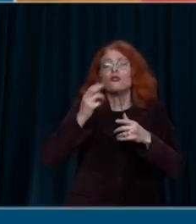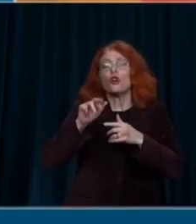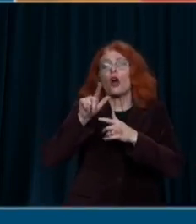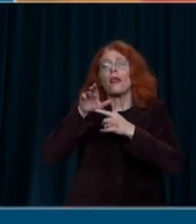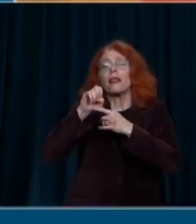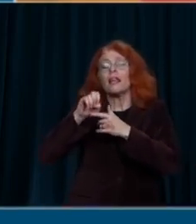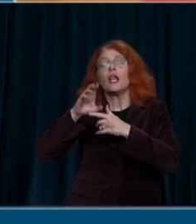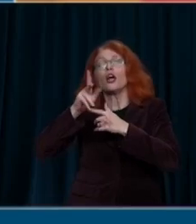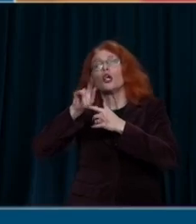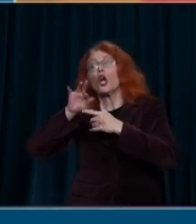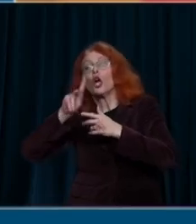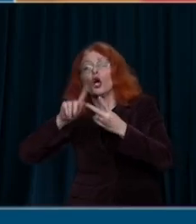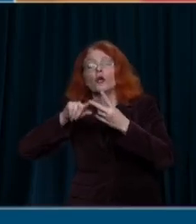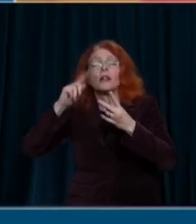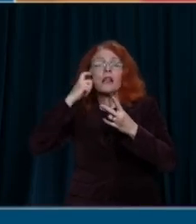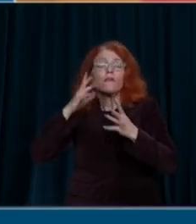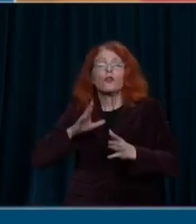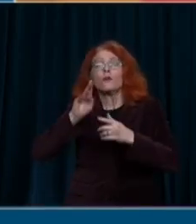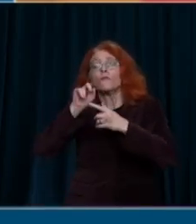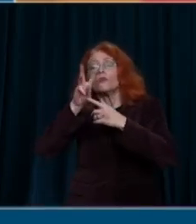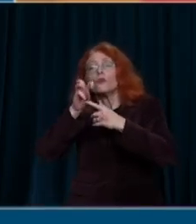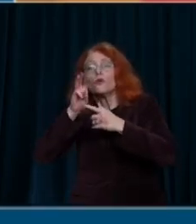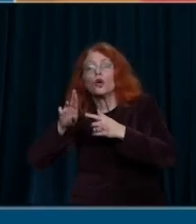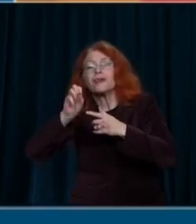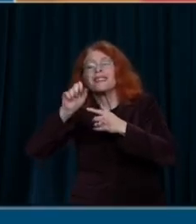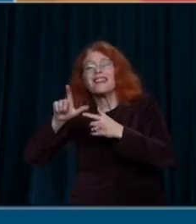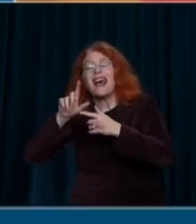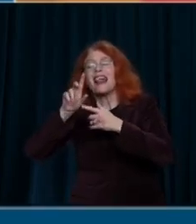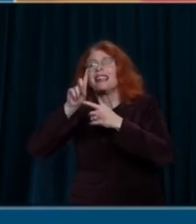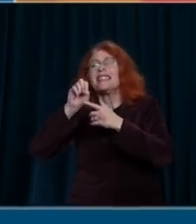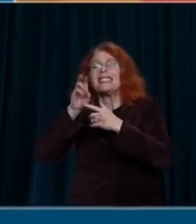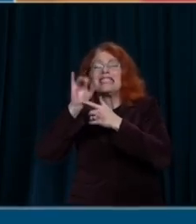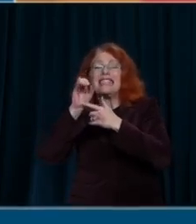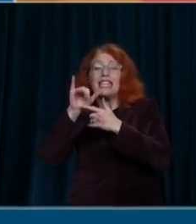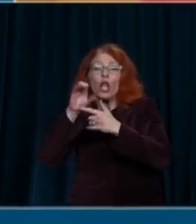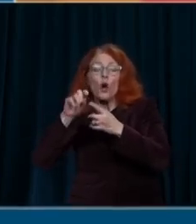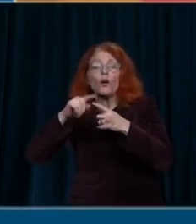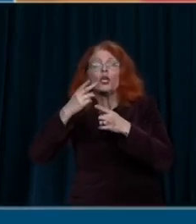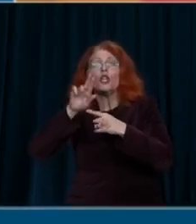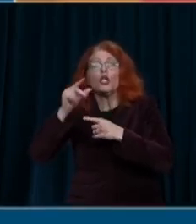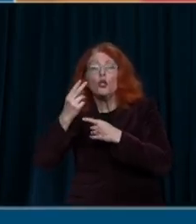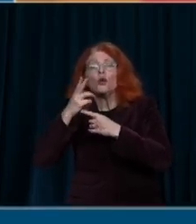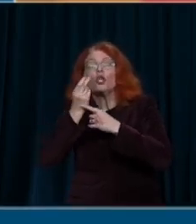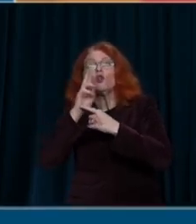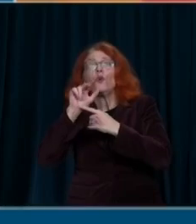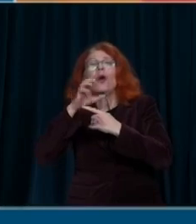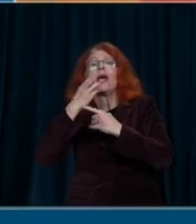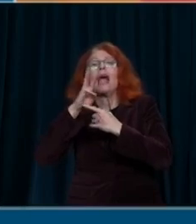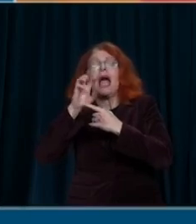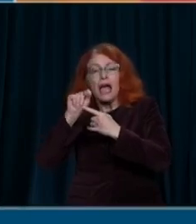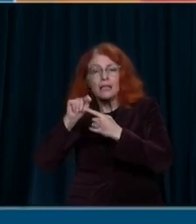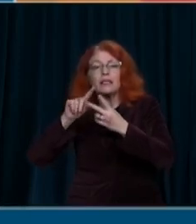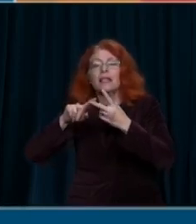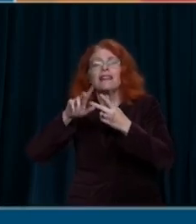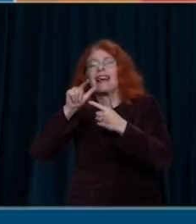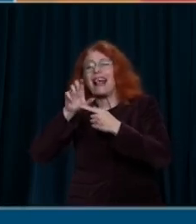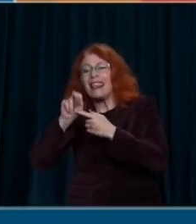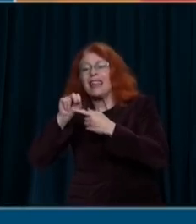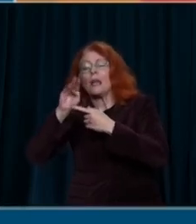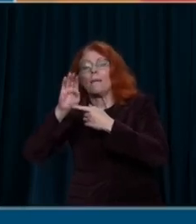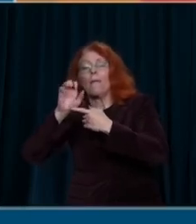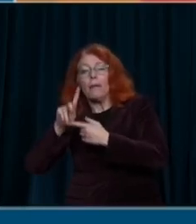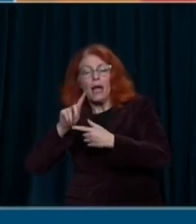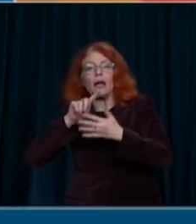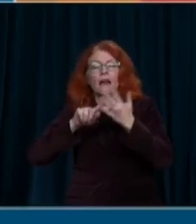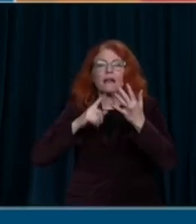to Senator Kyle to Governor Brewer, Sal DiCiccio, Hugh Holman, Hugh Hewitt, and Glenn Beck. This is the type of movement I'm creating and helping